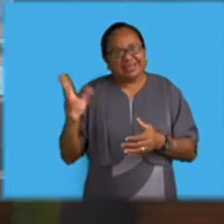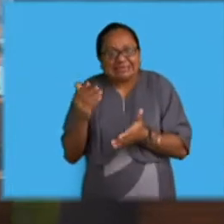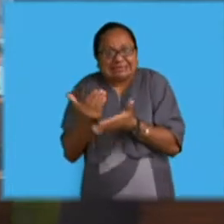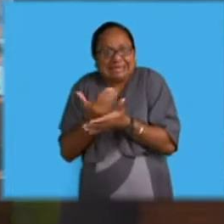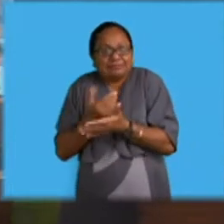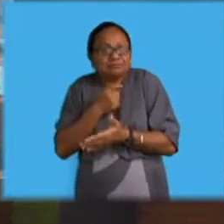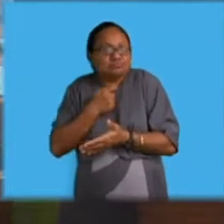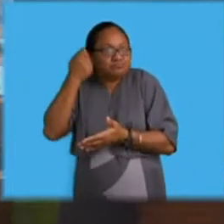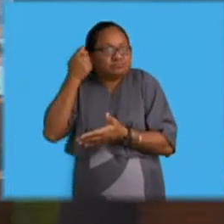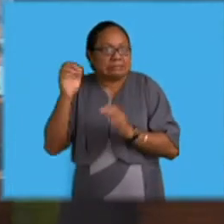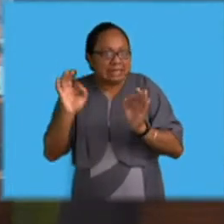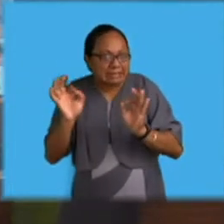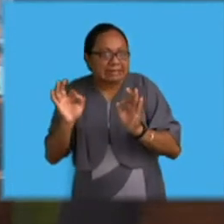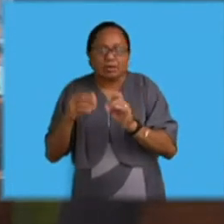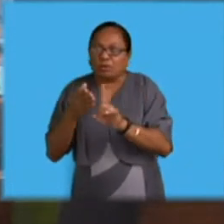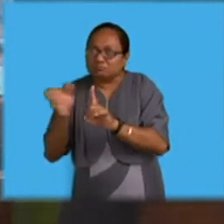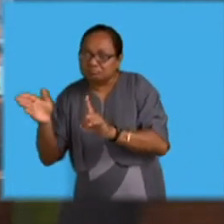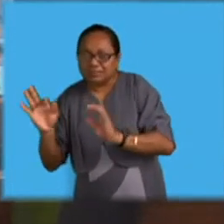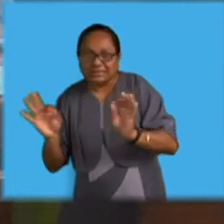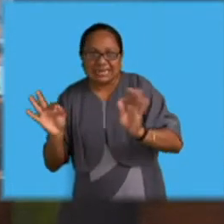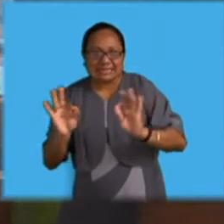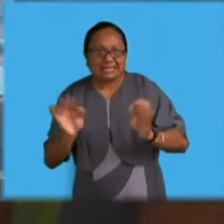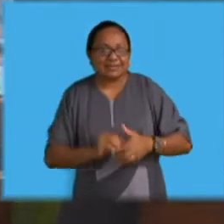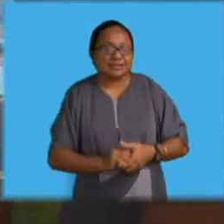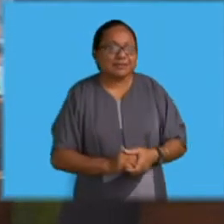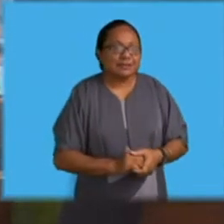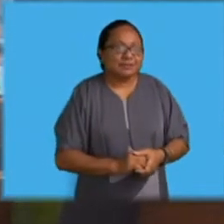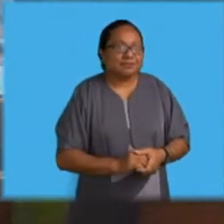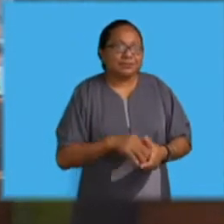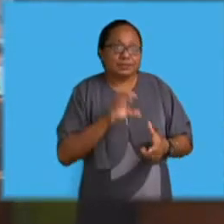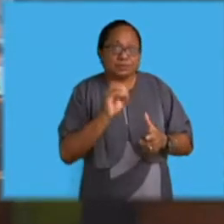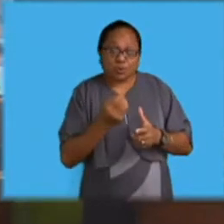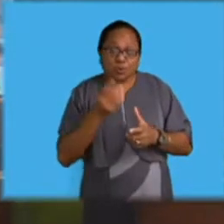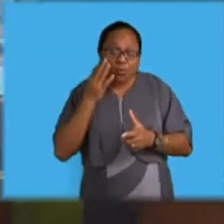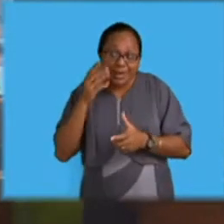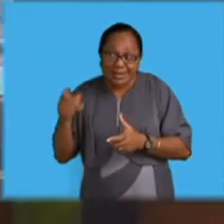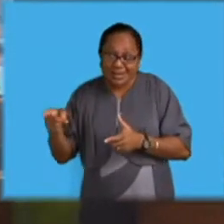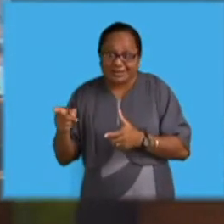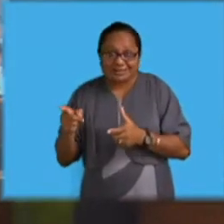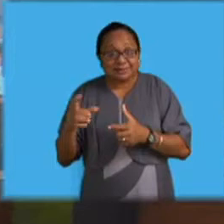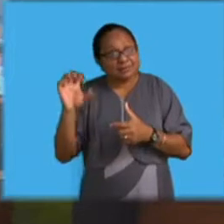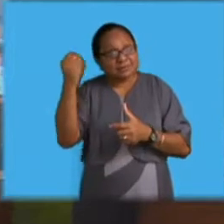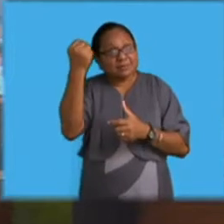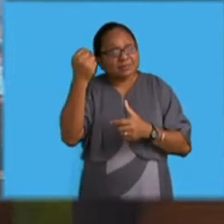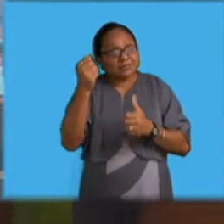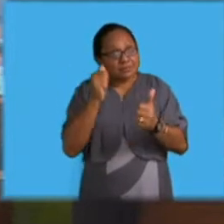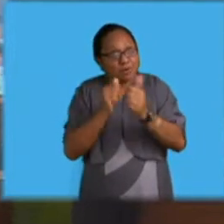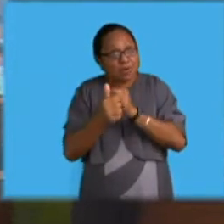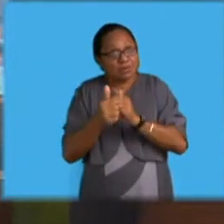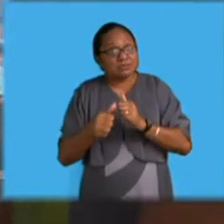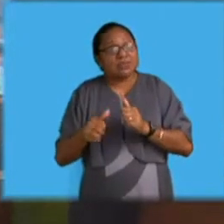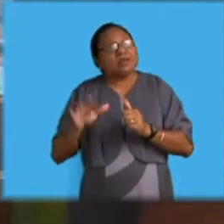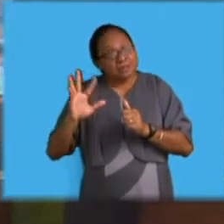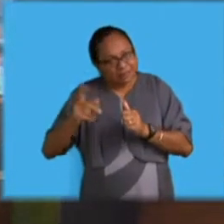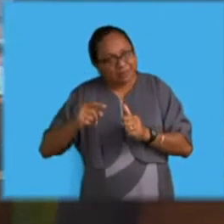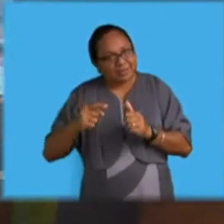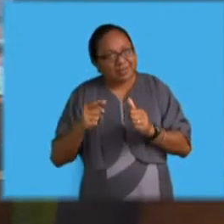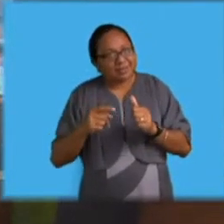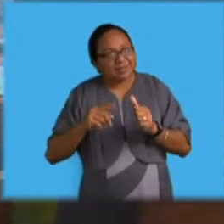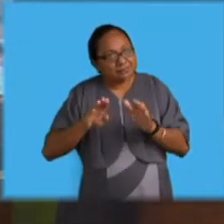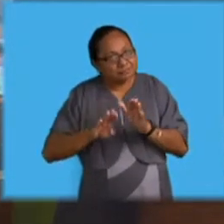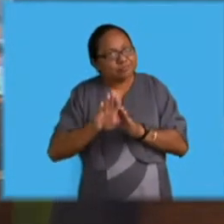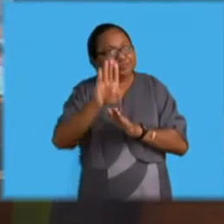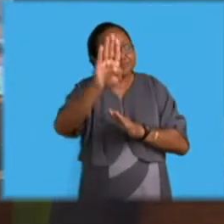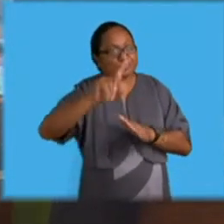is anticipated that upon acquiring the scent of success in sports, students carry it right through from extra into the curriculum. There